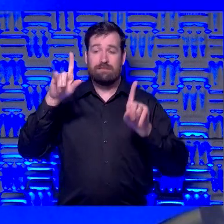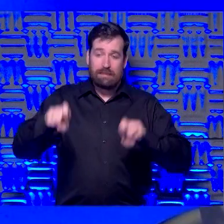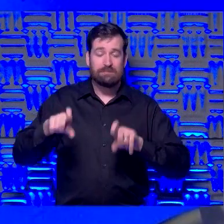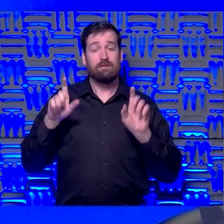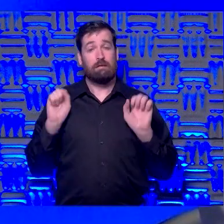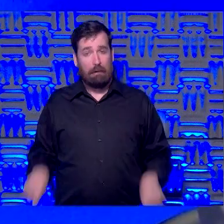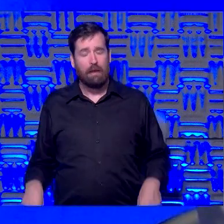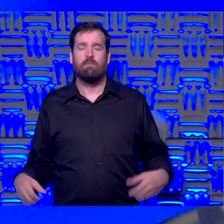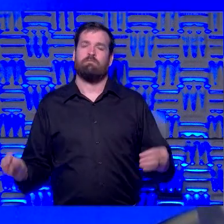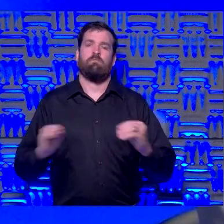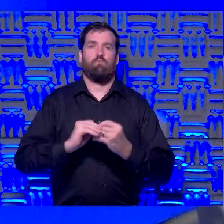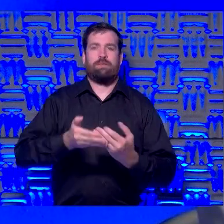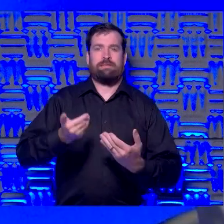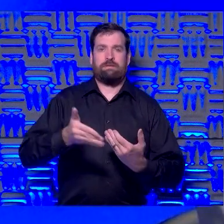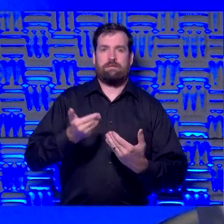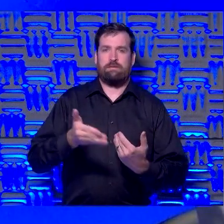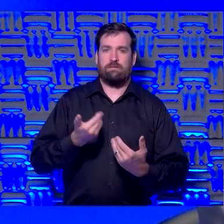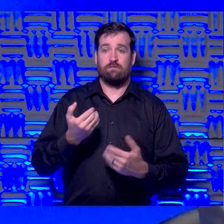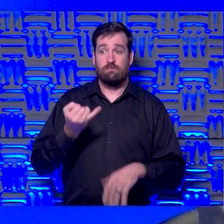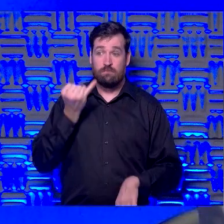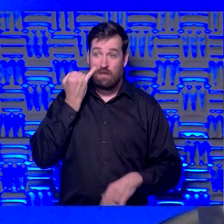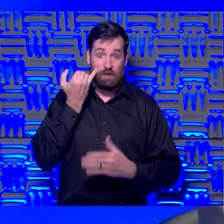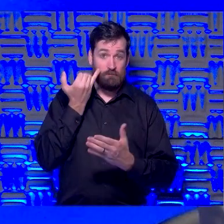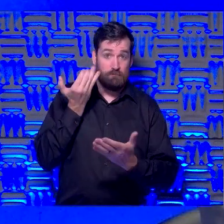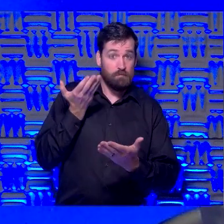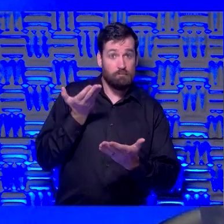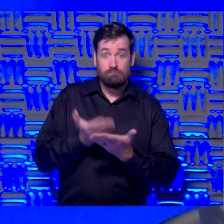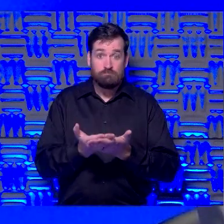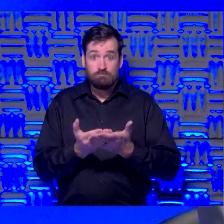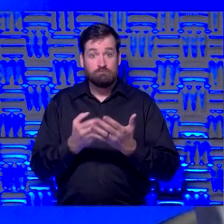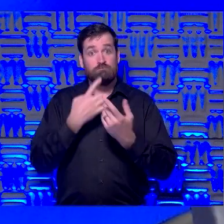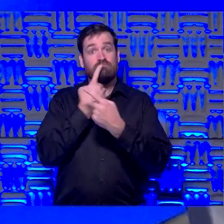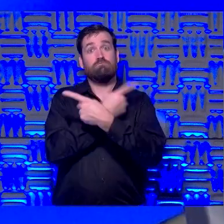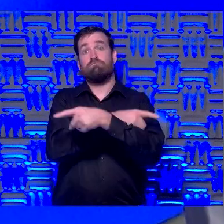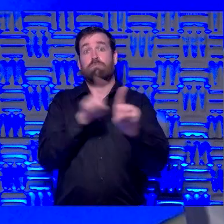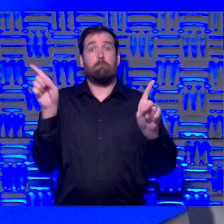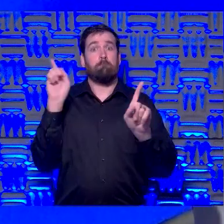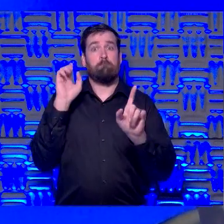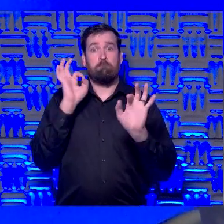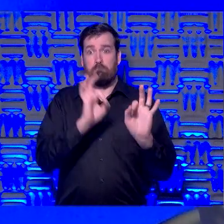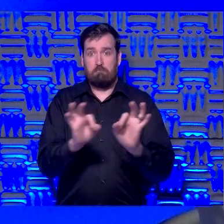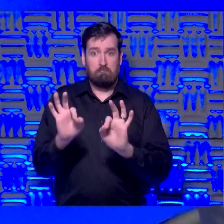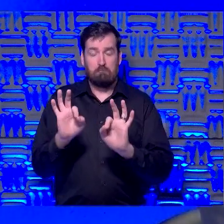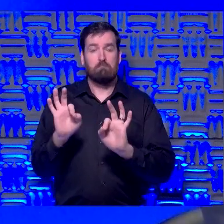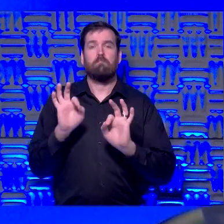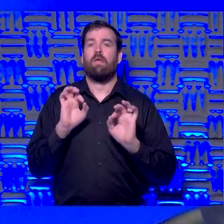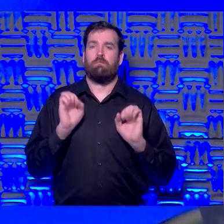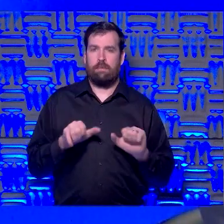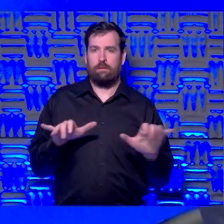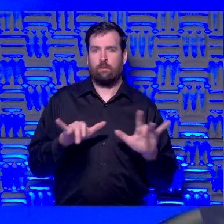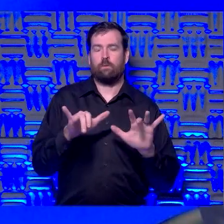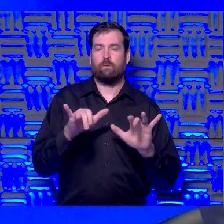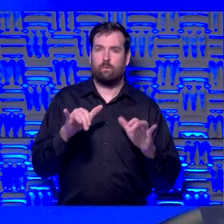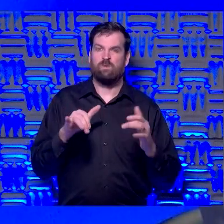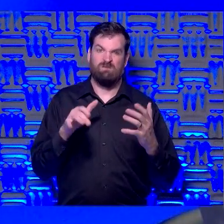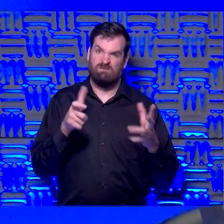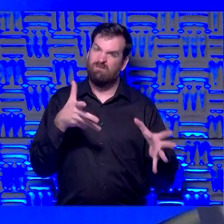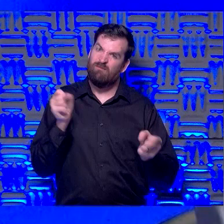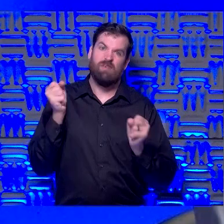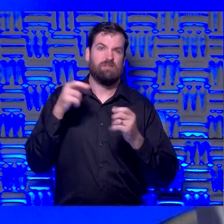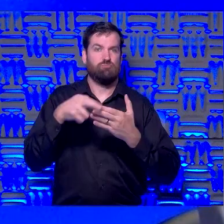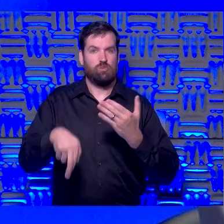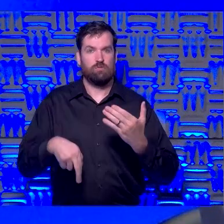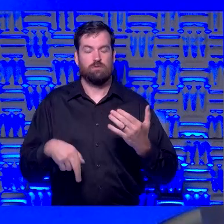it's proven to be efficacious and reliable, we can do that. We can get those results turned around